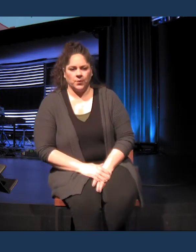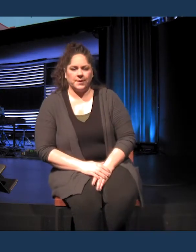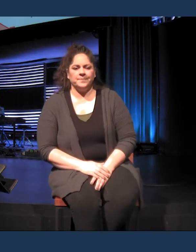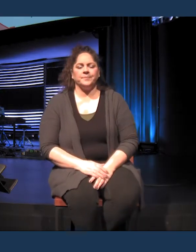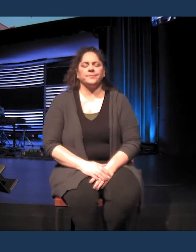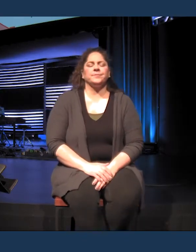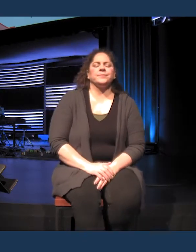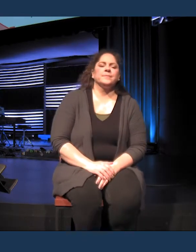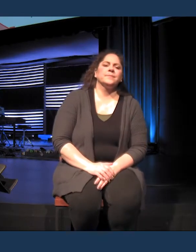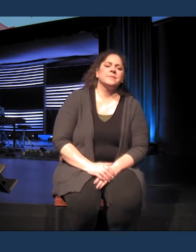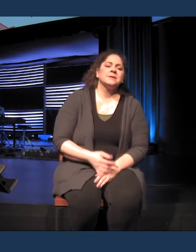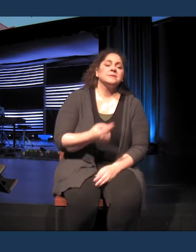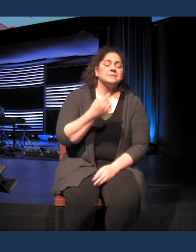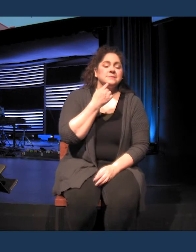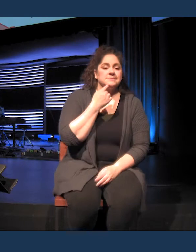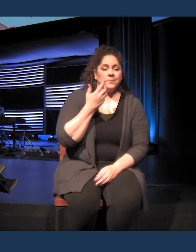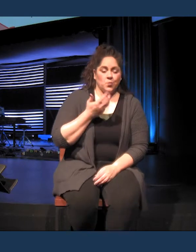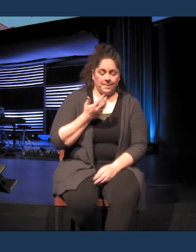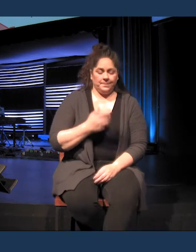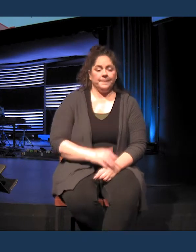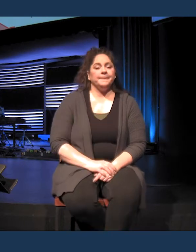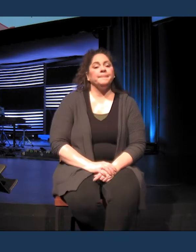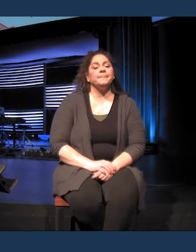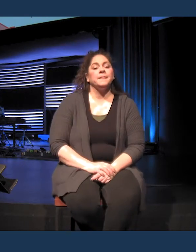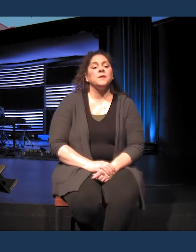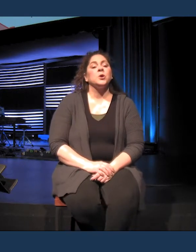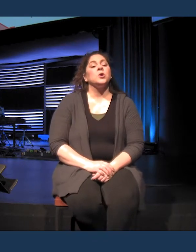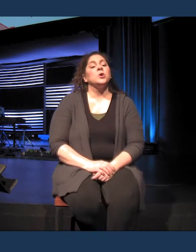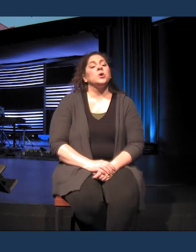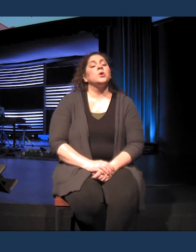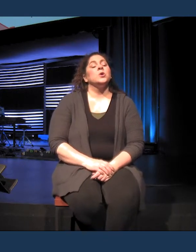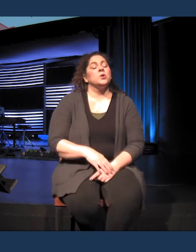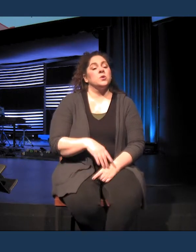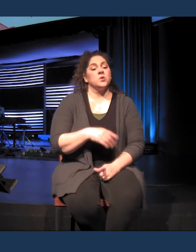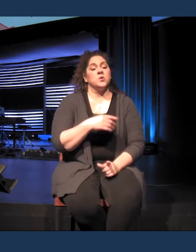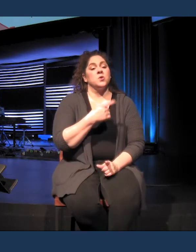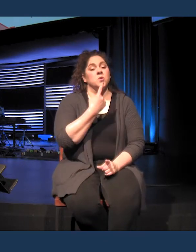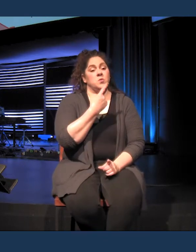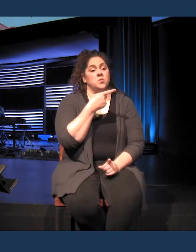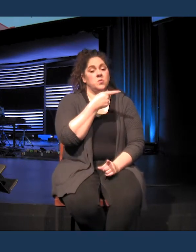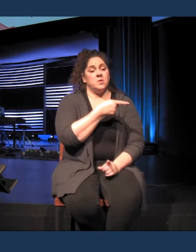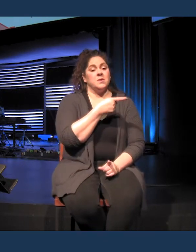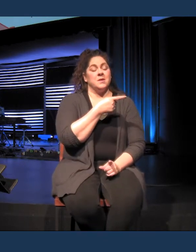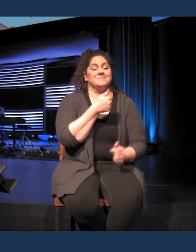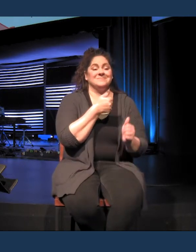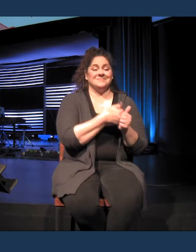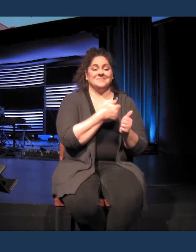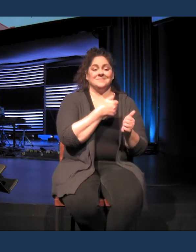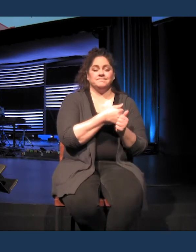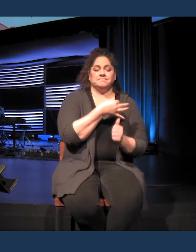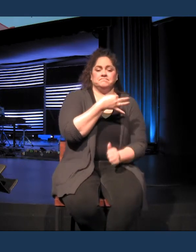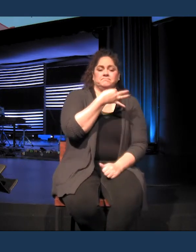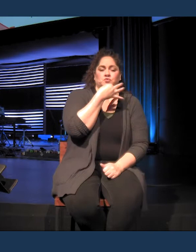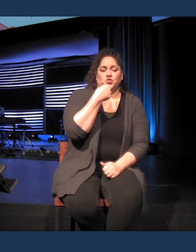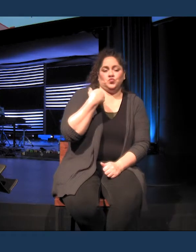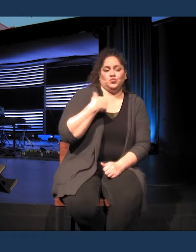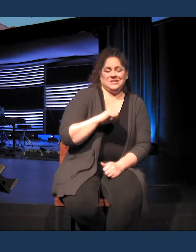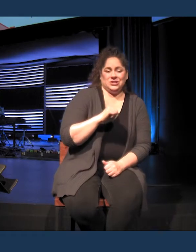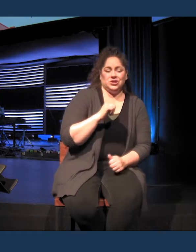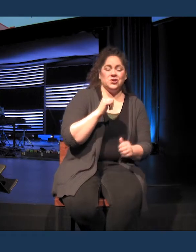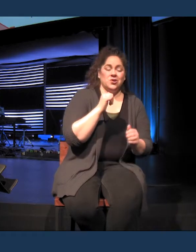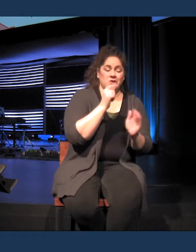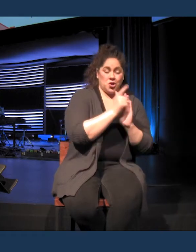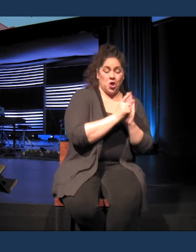22, verse 35 says this. One of them, an expert in religious law, tried to trap him with